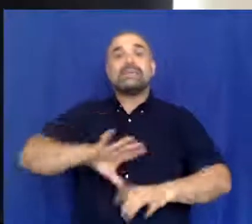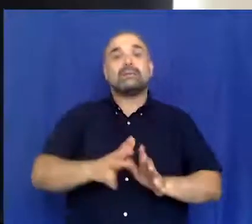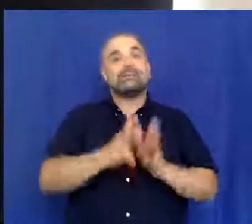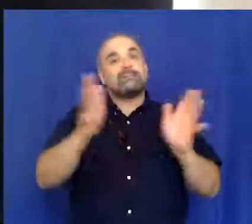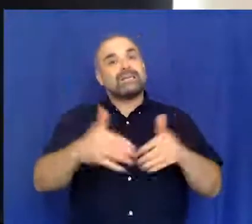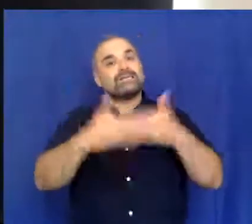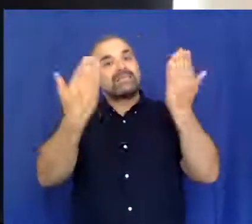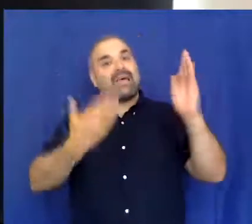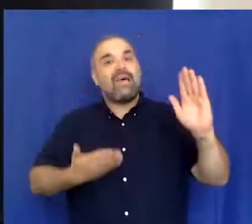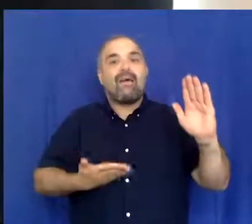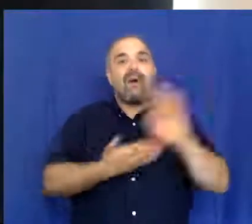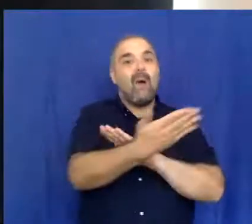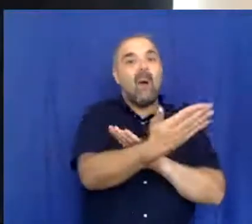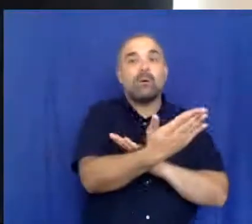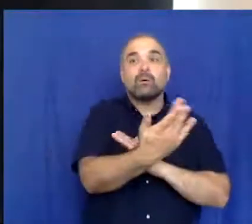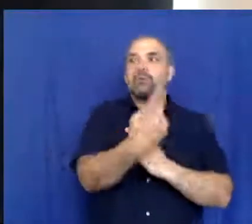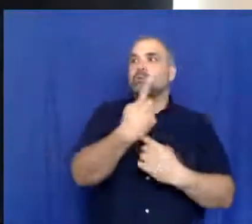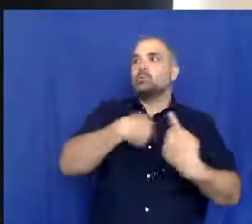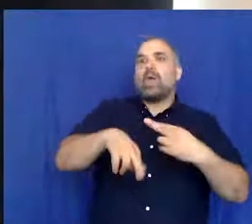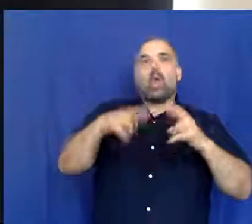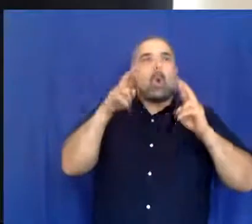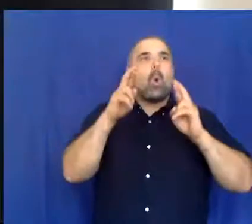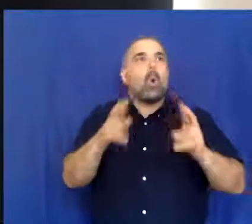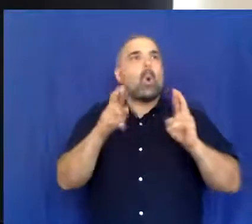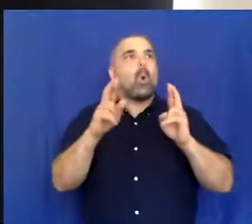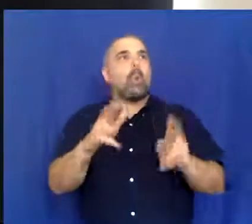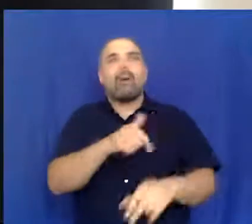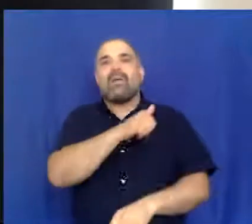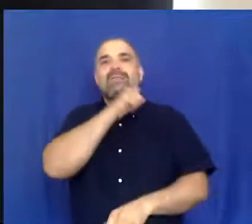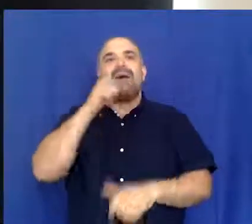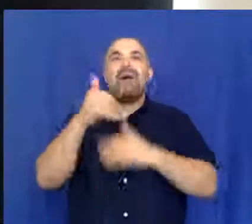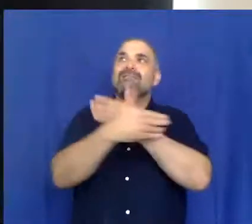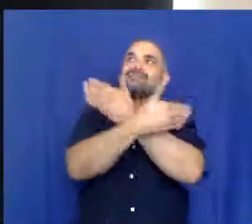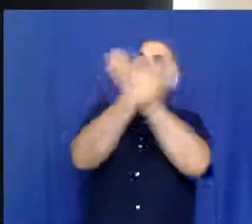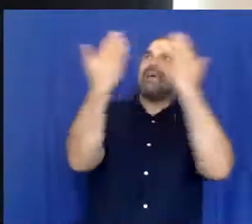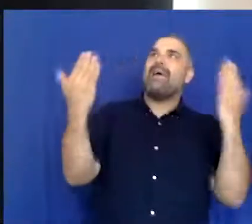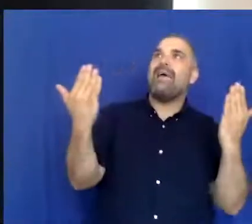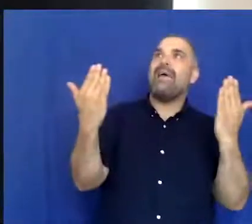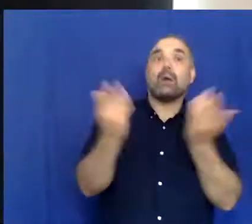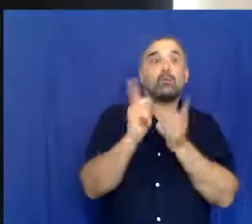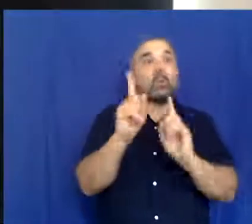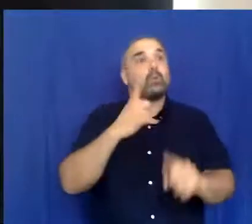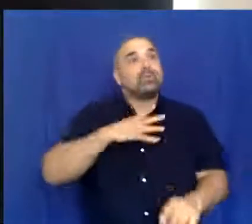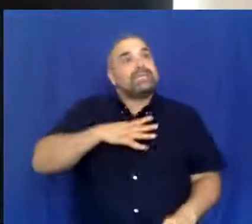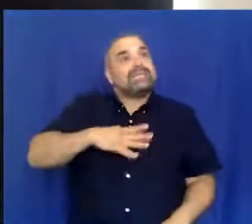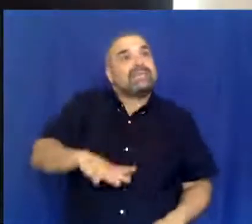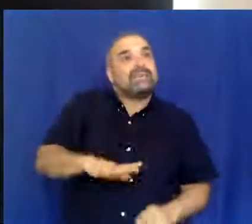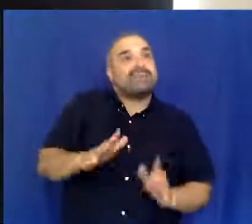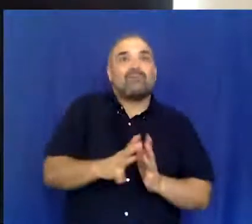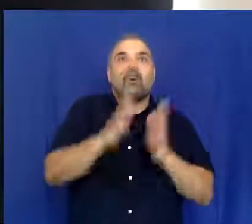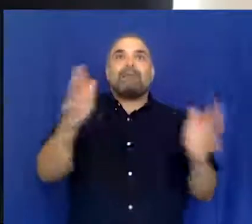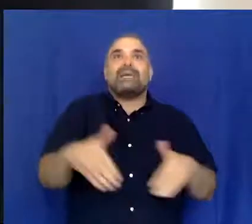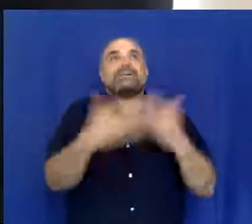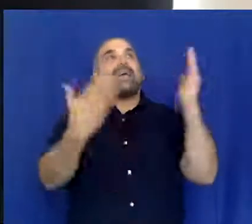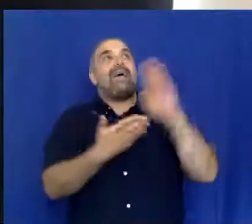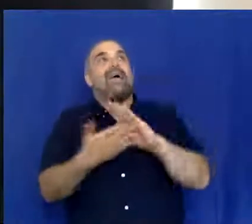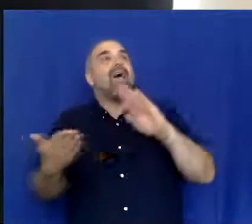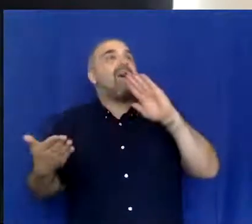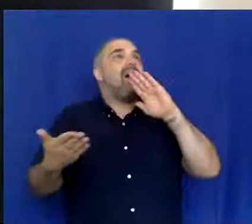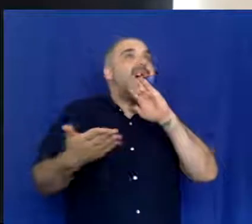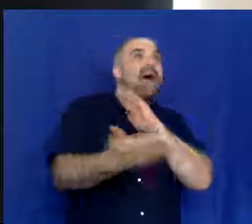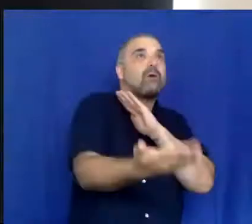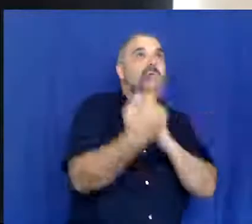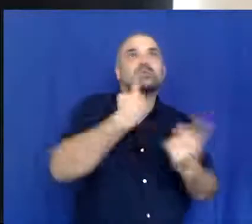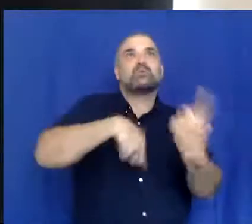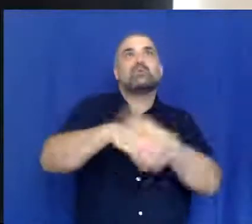What do we need for our big day out? We hope it's a nice day. What do we need for our